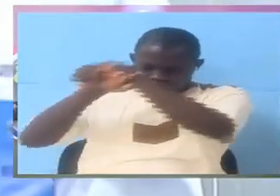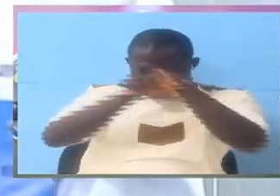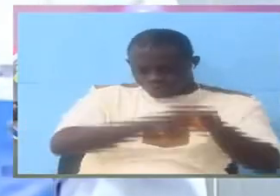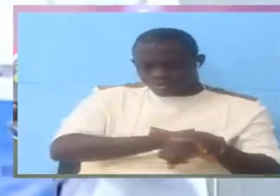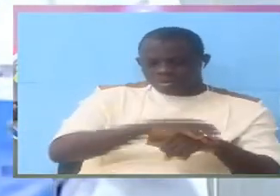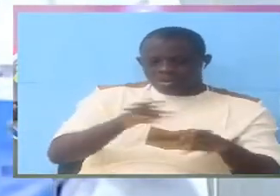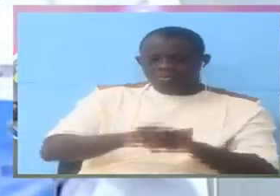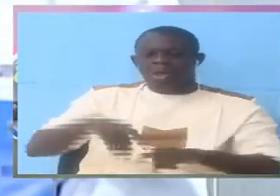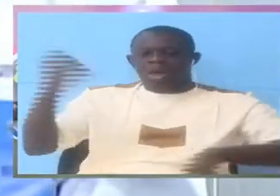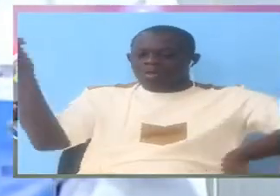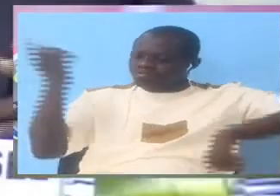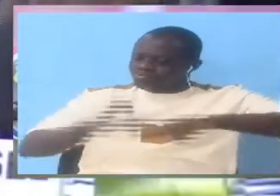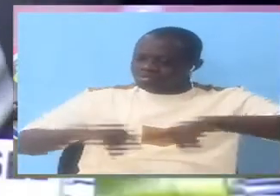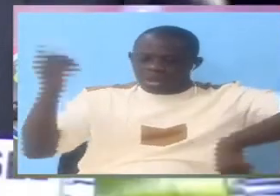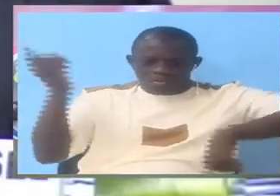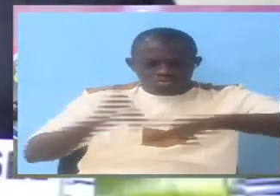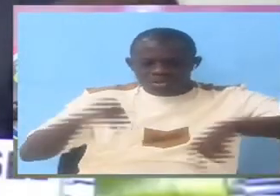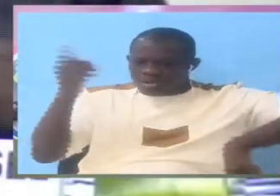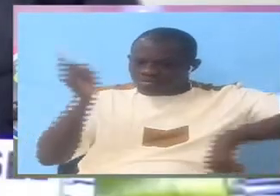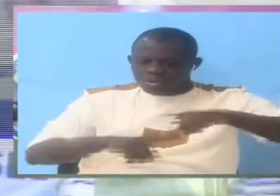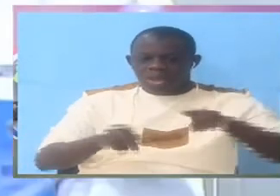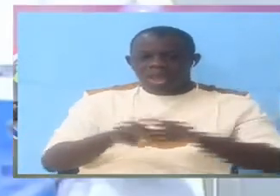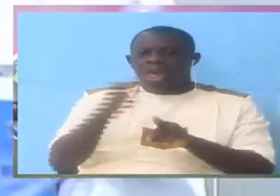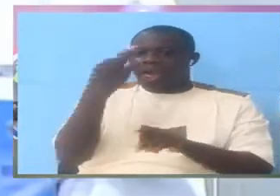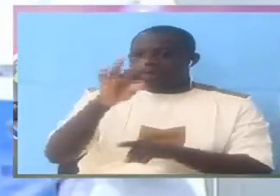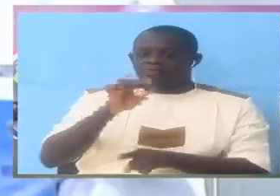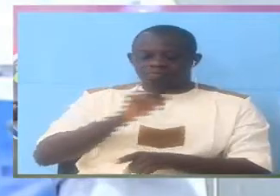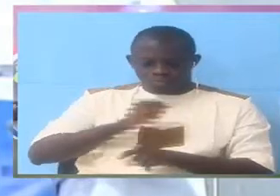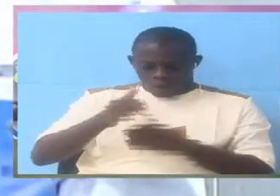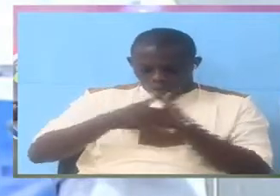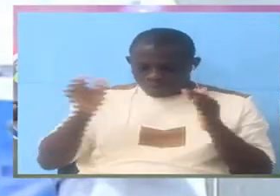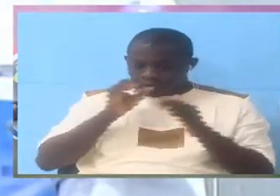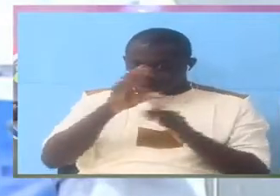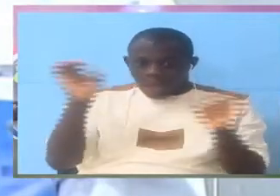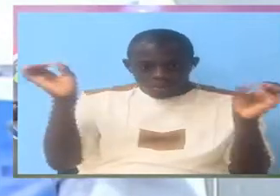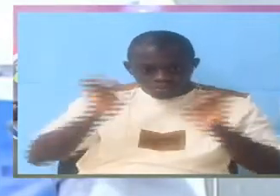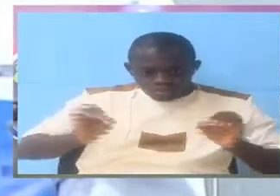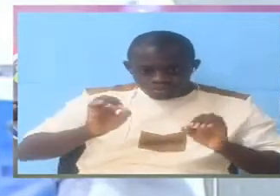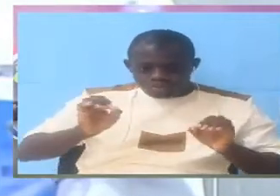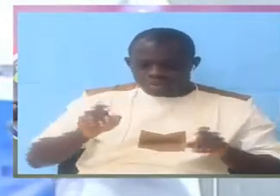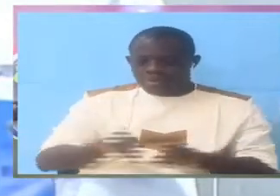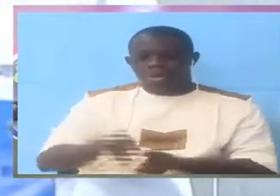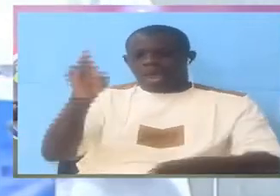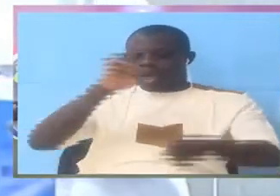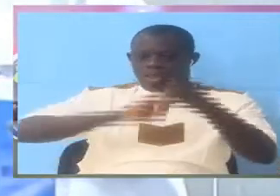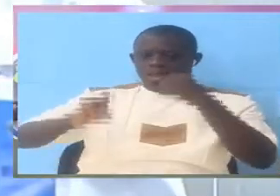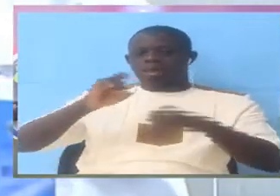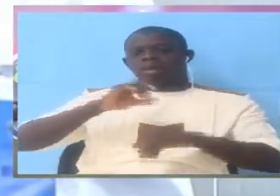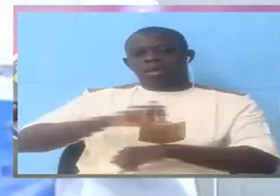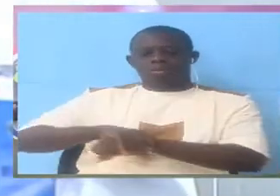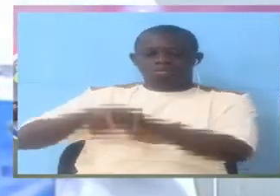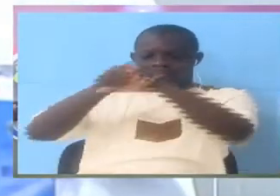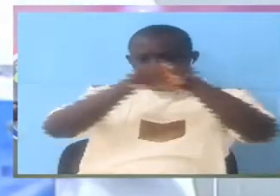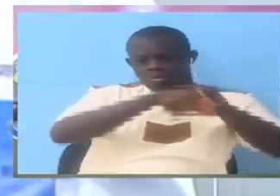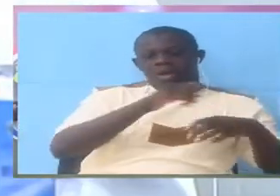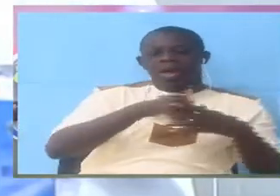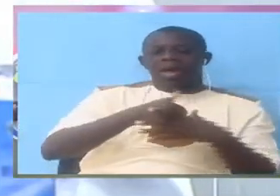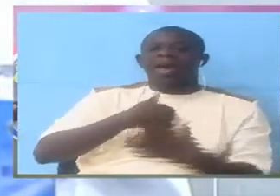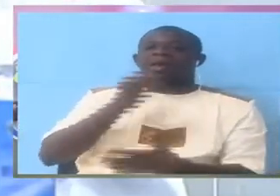don't confess, they were taken back down and beaten. No, I didn't say if they are not, if they don't confess. I said before they come in.